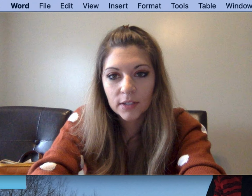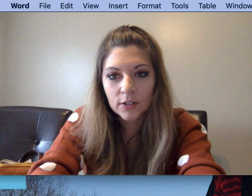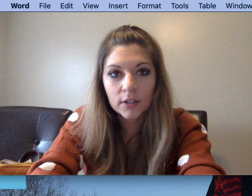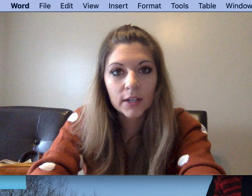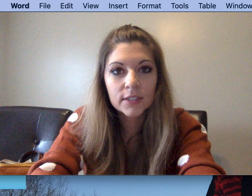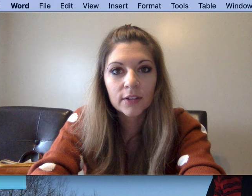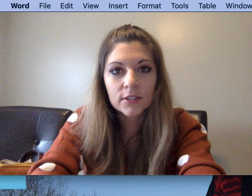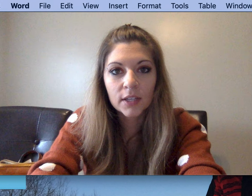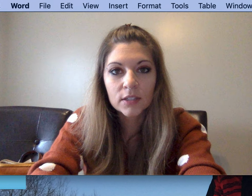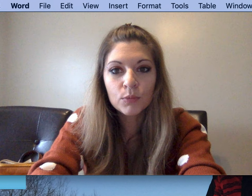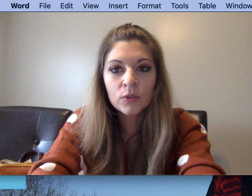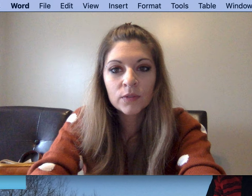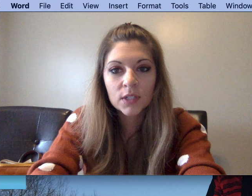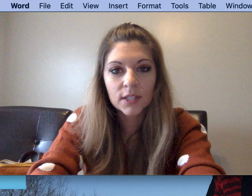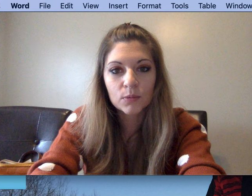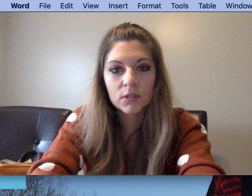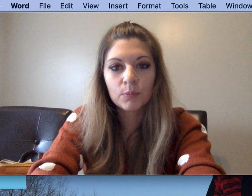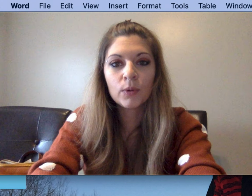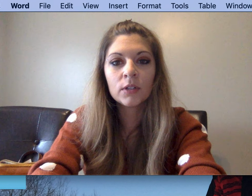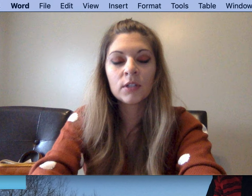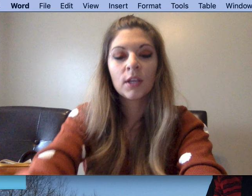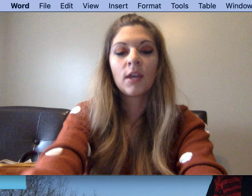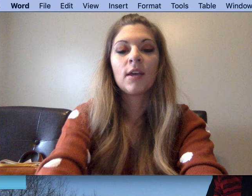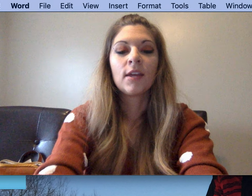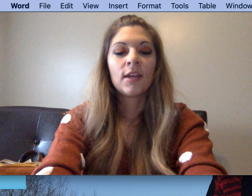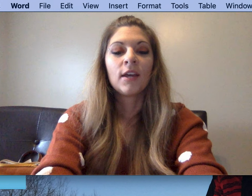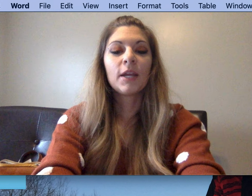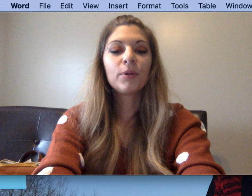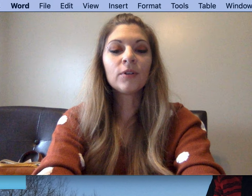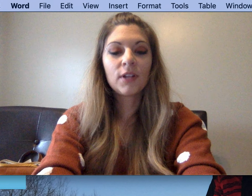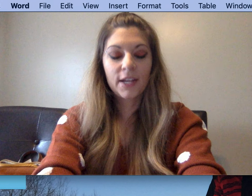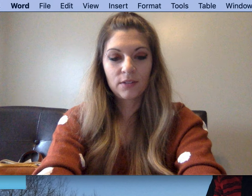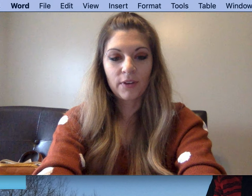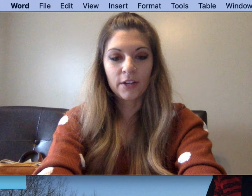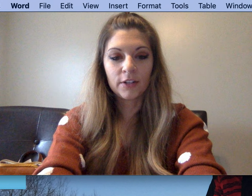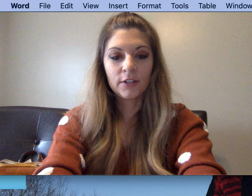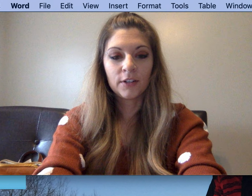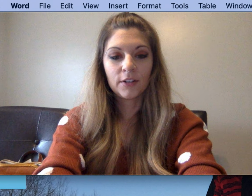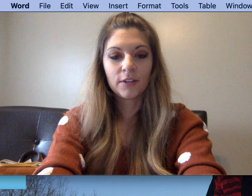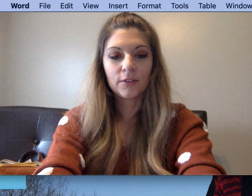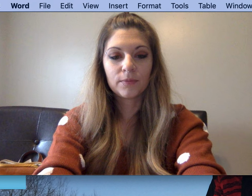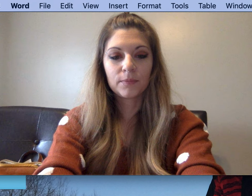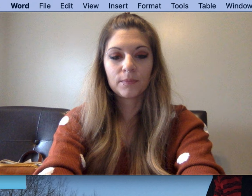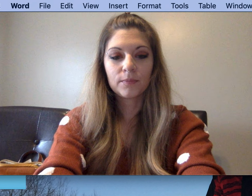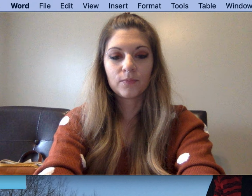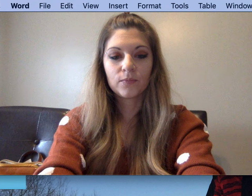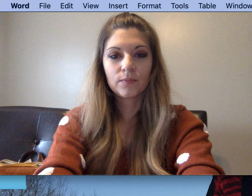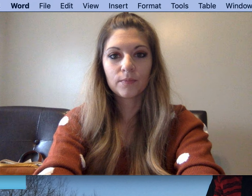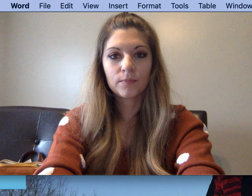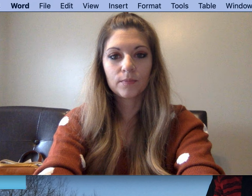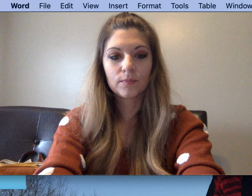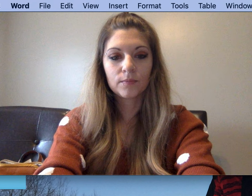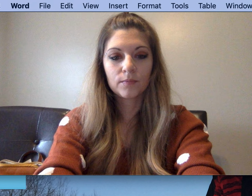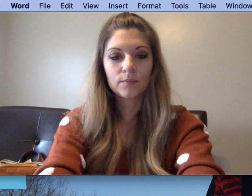highlight your italicized moves because that's what's important. A plural classifier